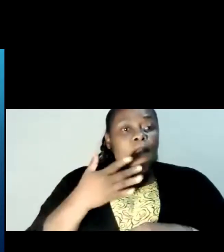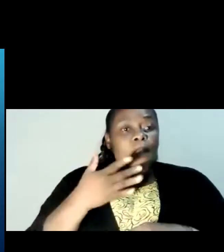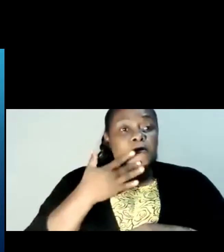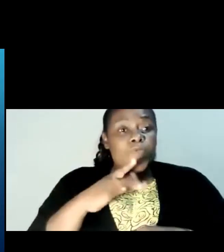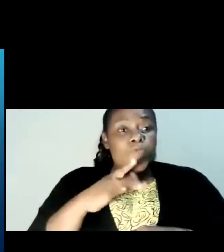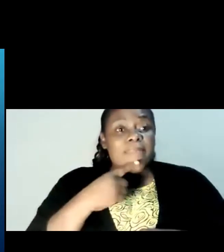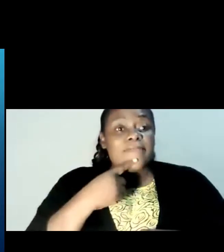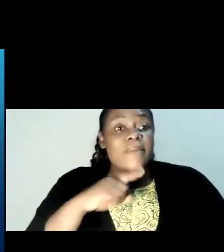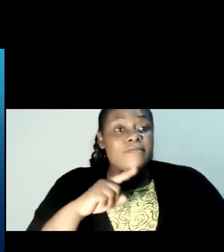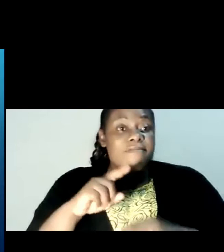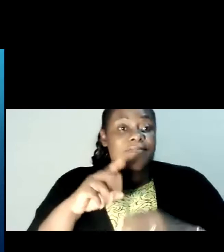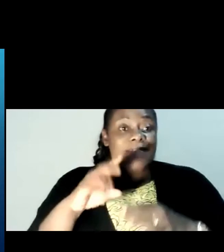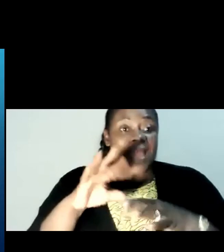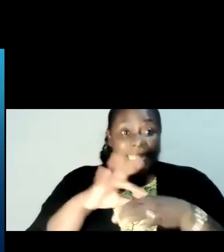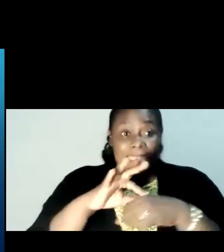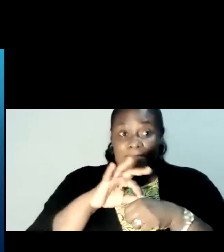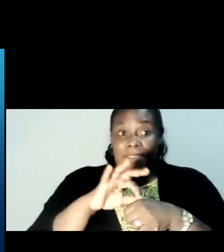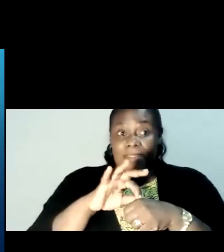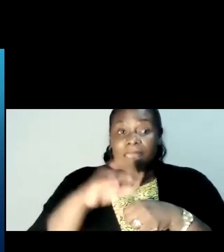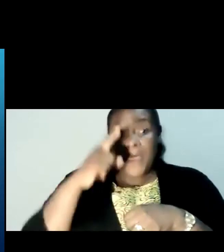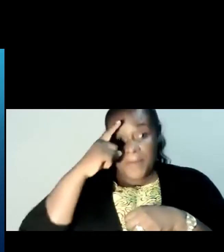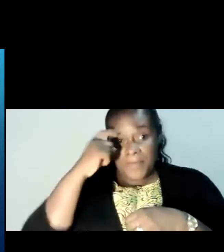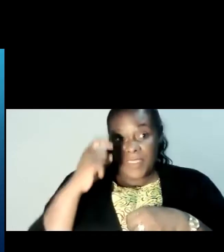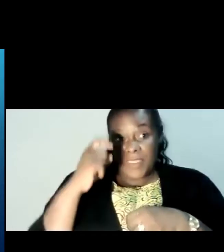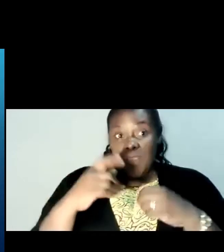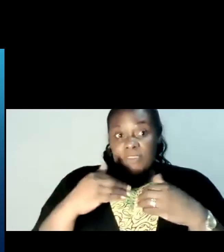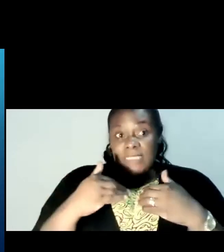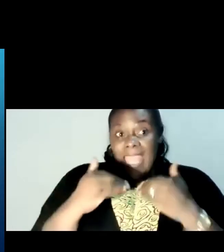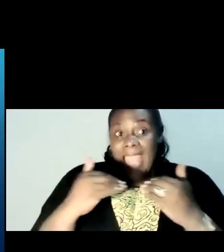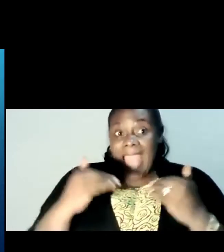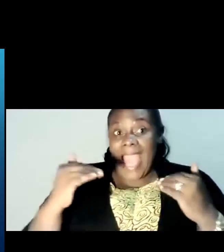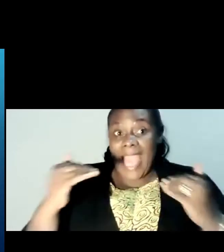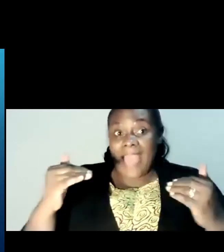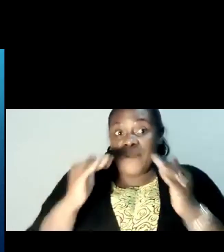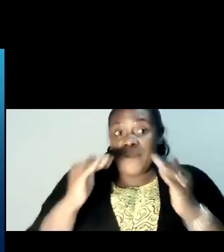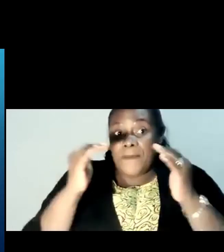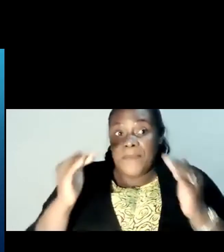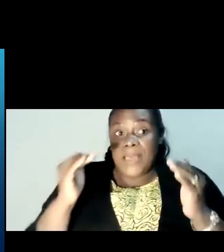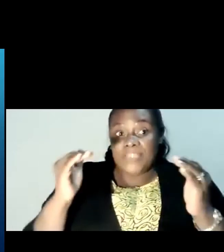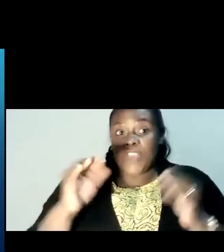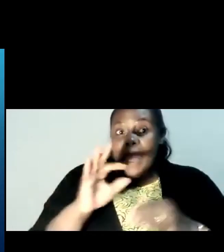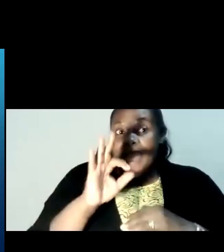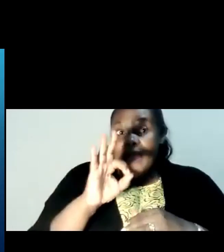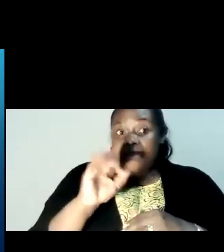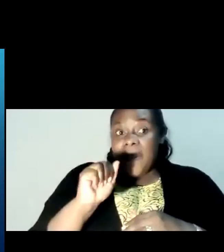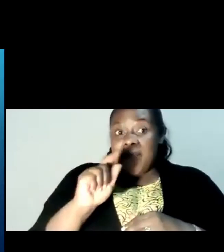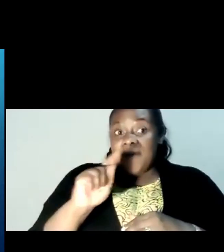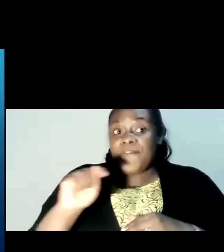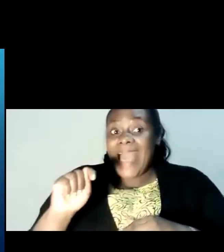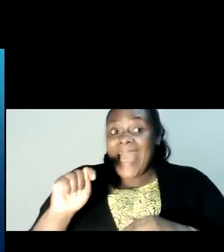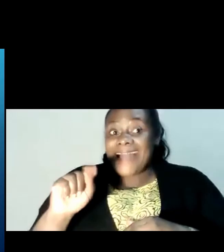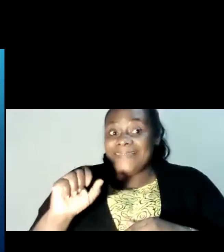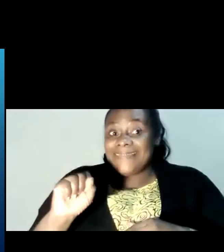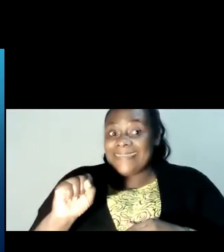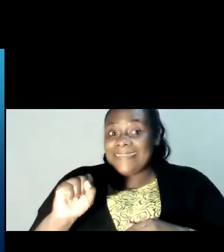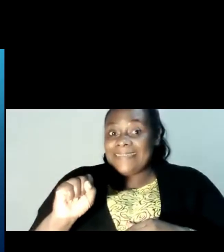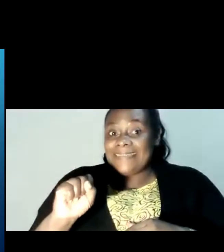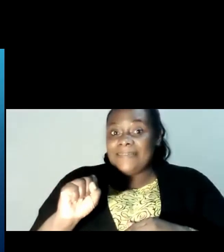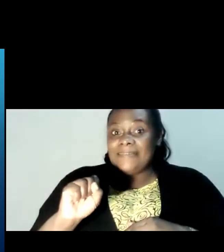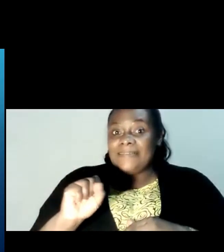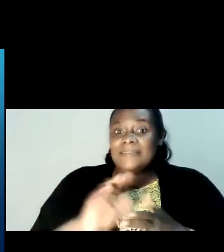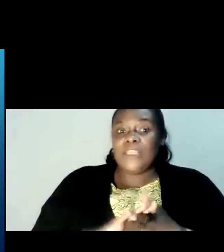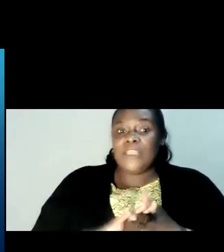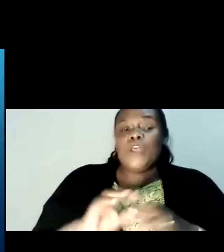the wrong kinds of fats. And it's been found that red meats and meats that are preserved, like luncheon